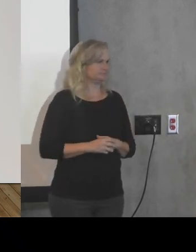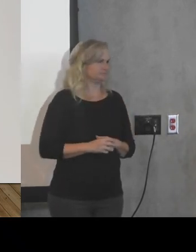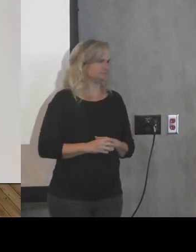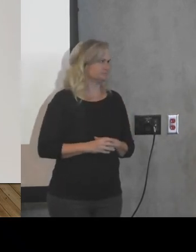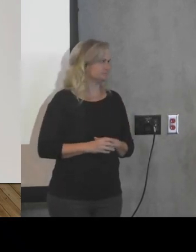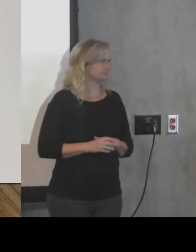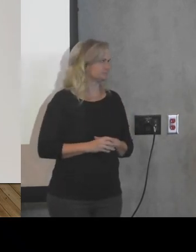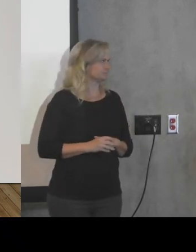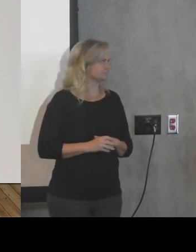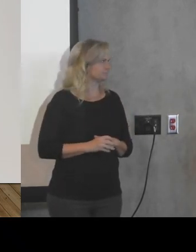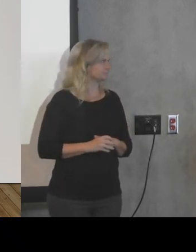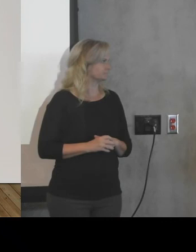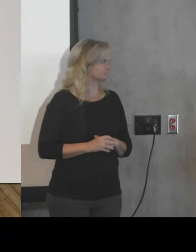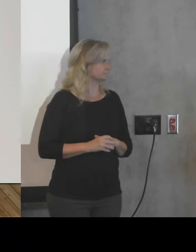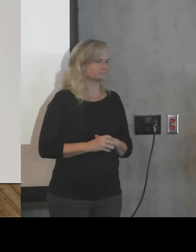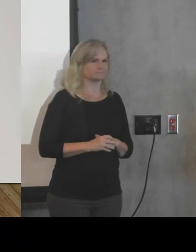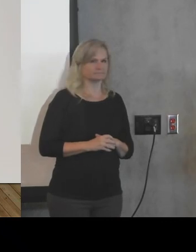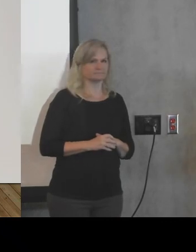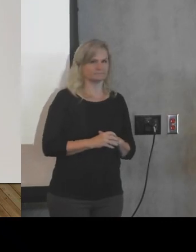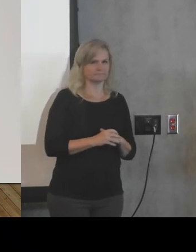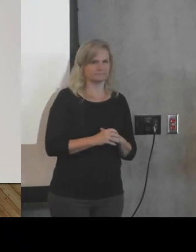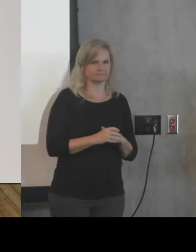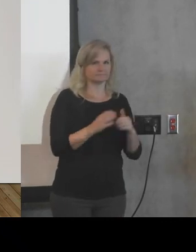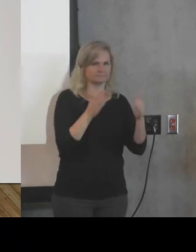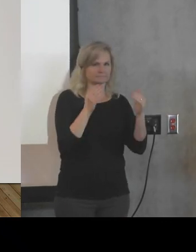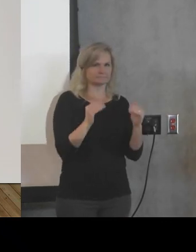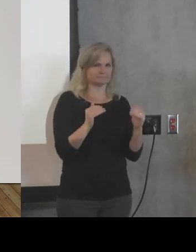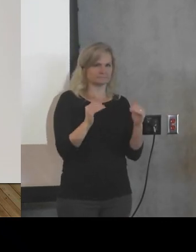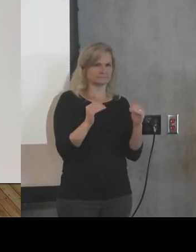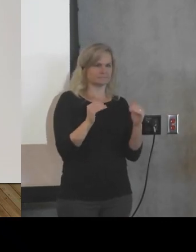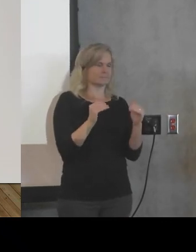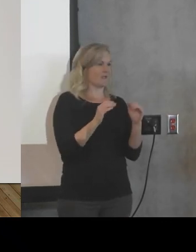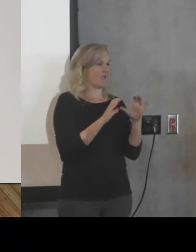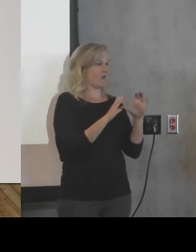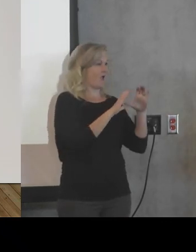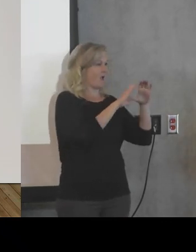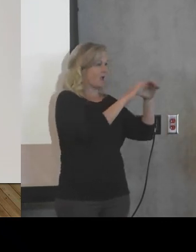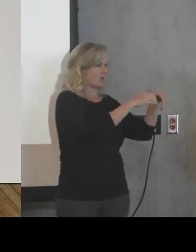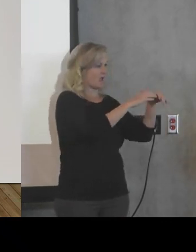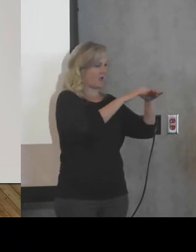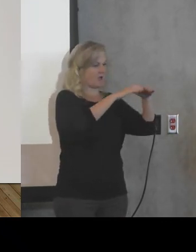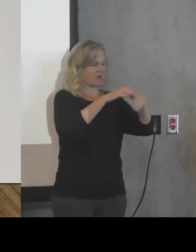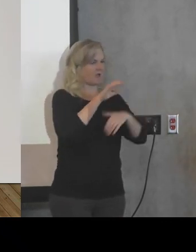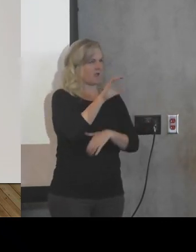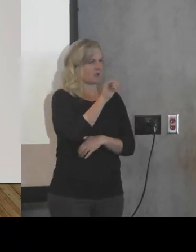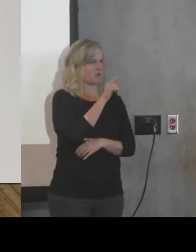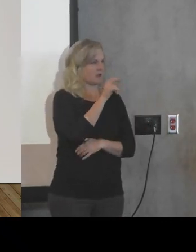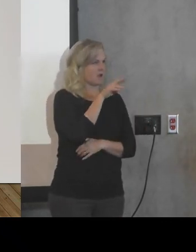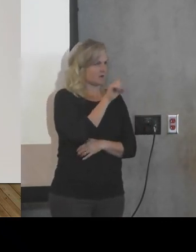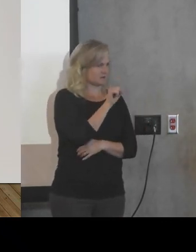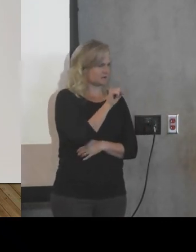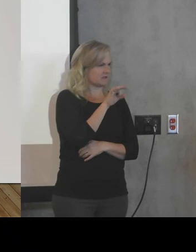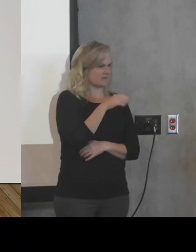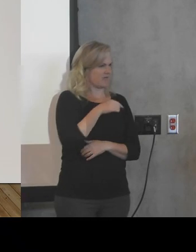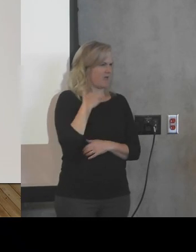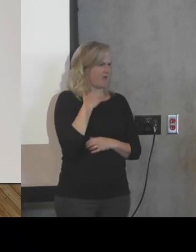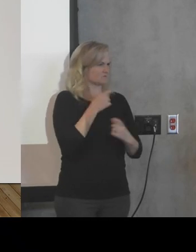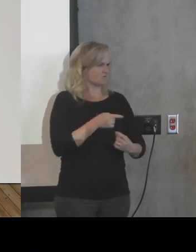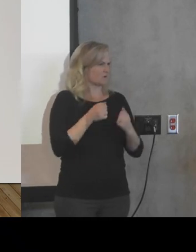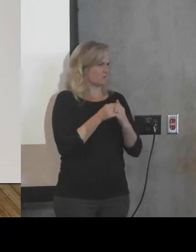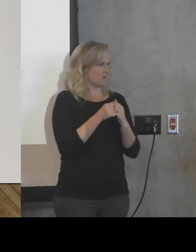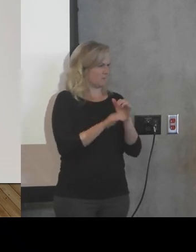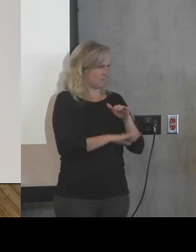Okay, then we go into categories. Students that are struggling with basic categories struggle with main idea in